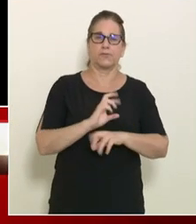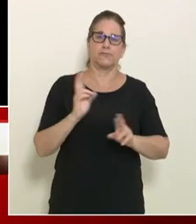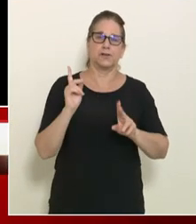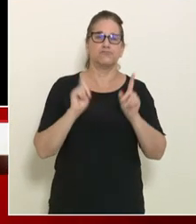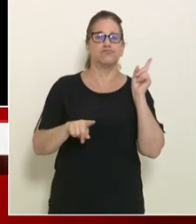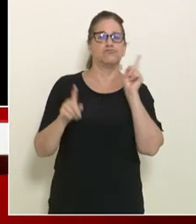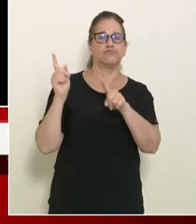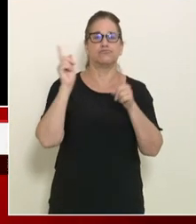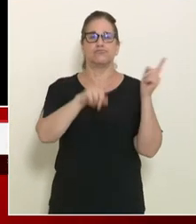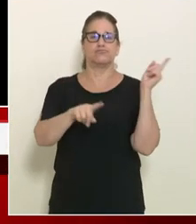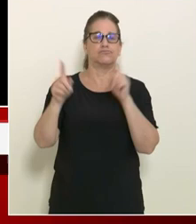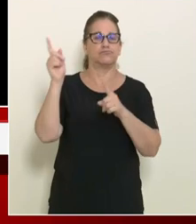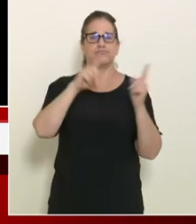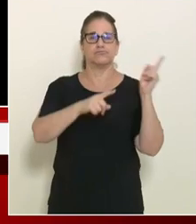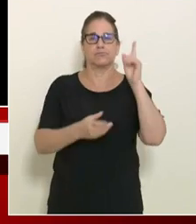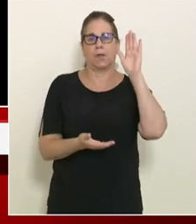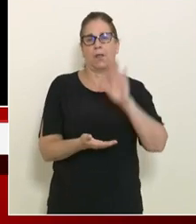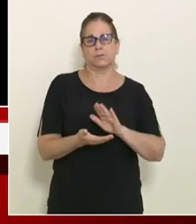now and with